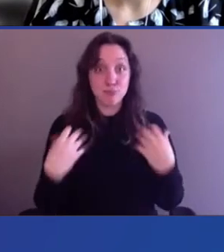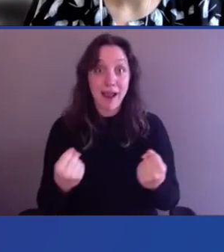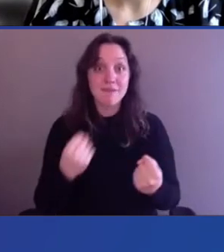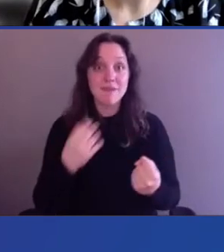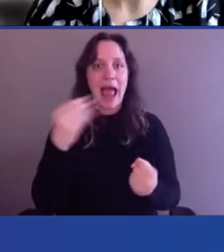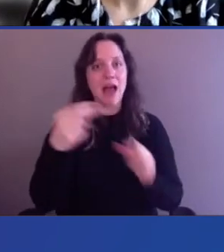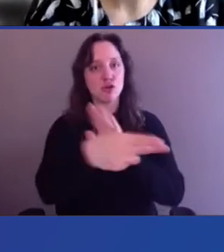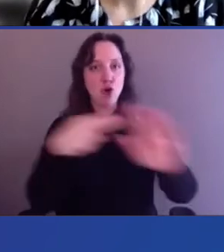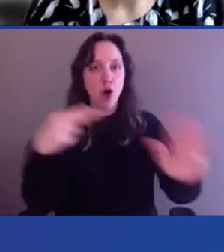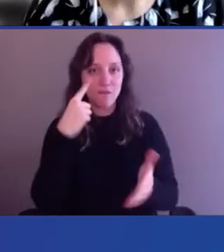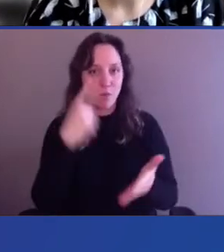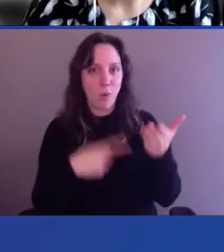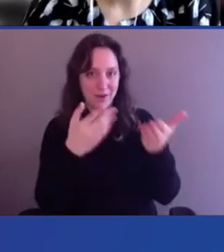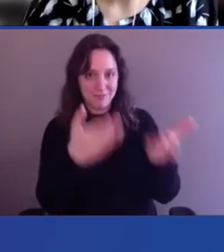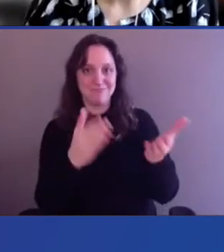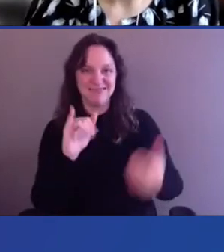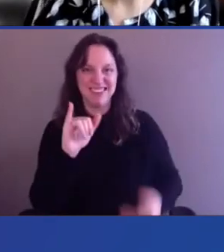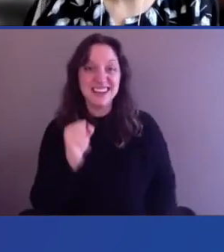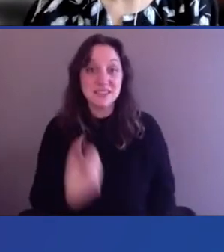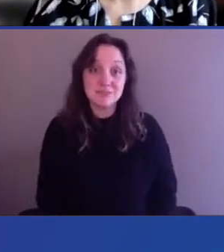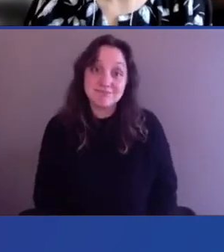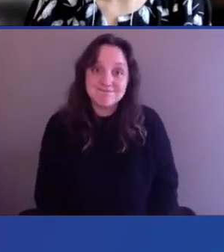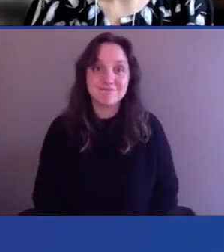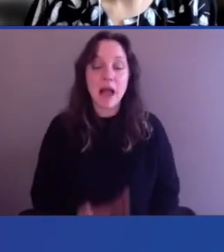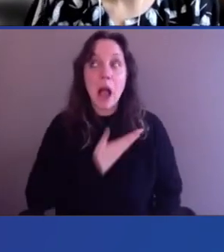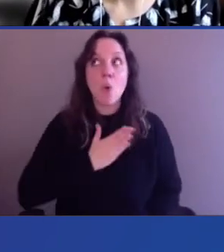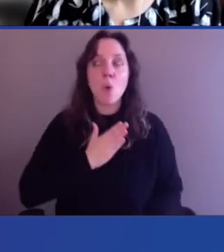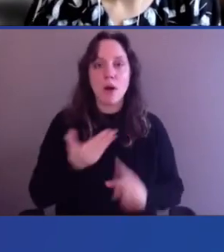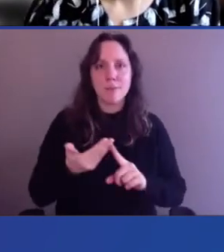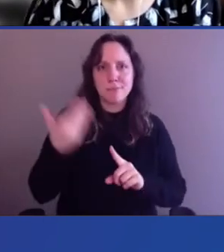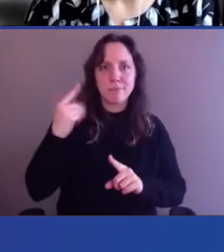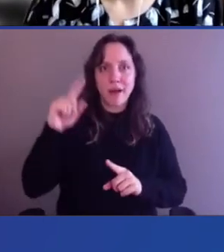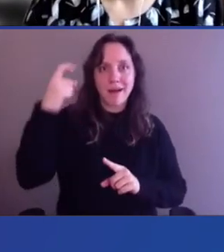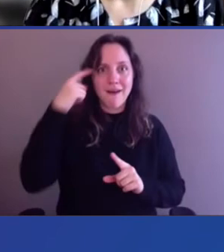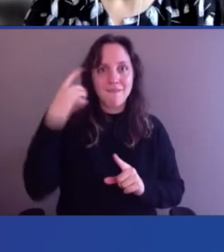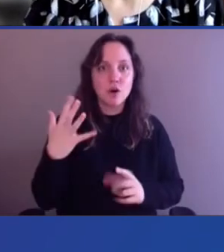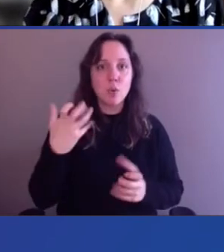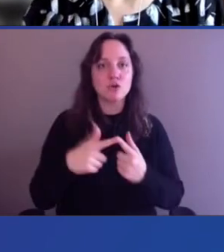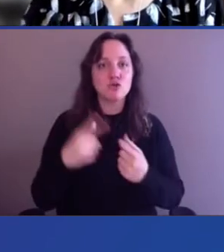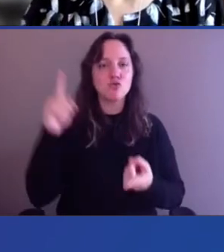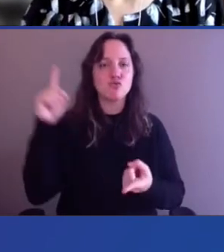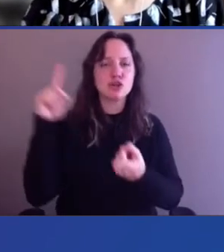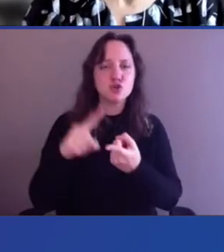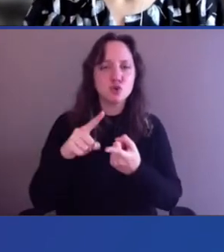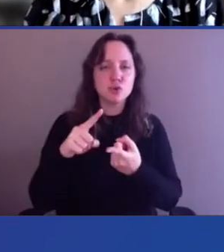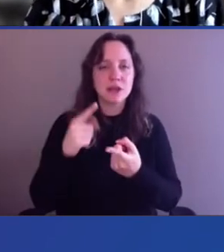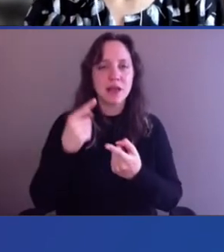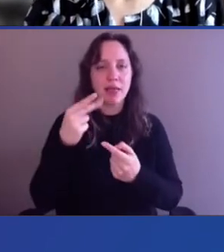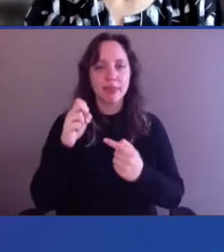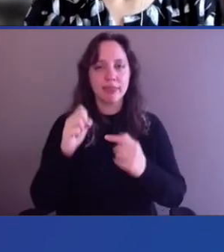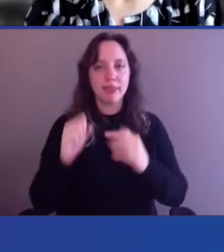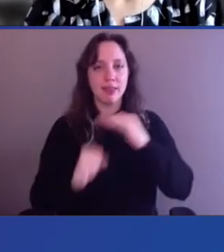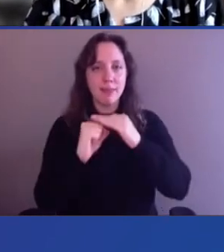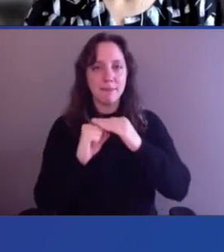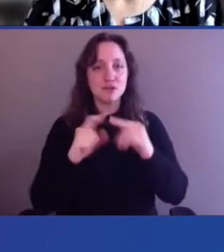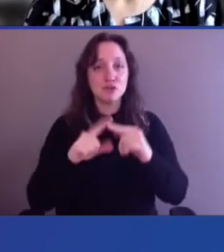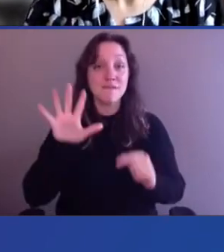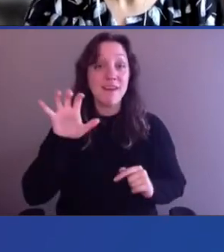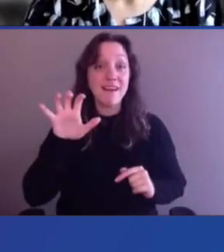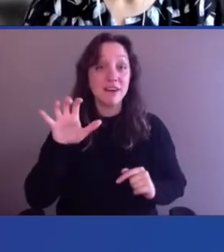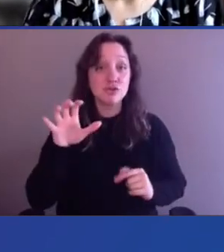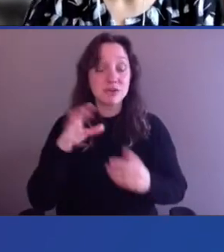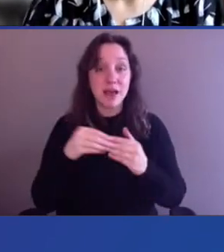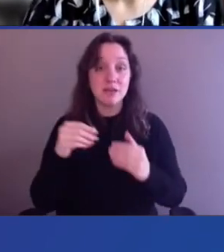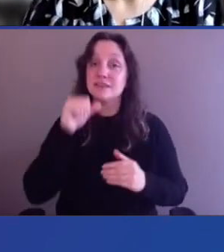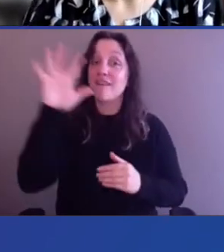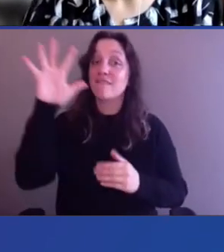what it is. I mean, our last governor, wanted to reduce the threshold to 500. Why? Because he didn't want to